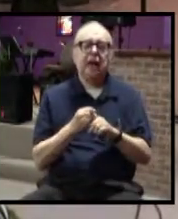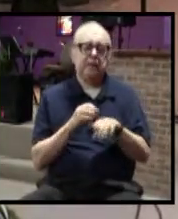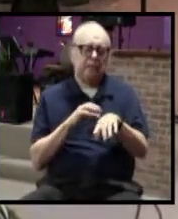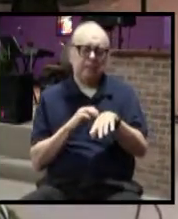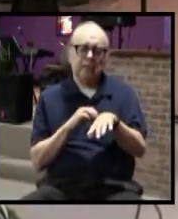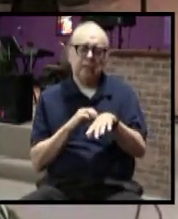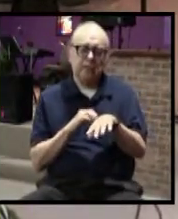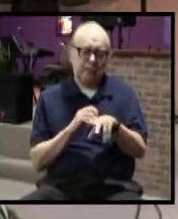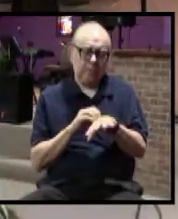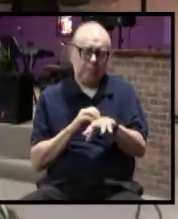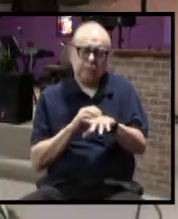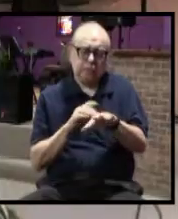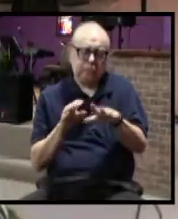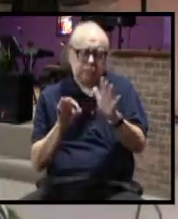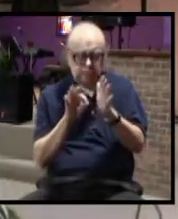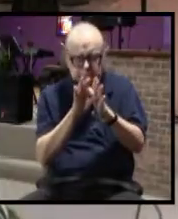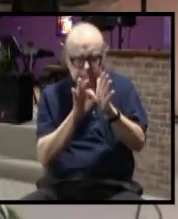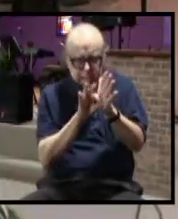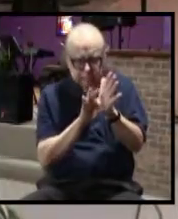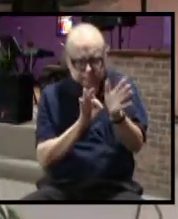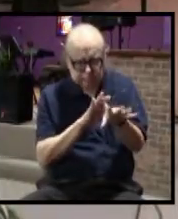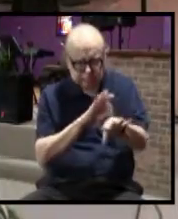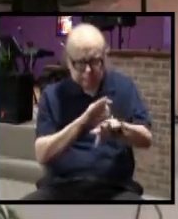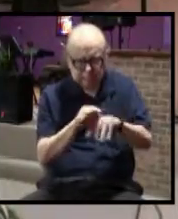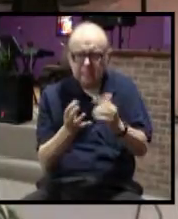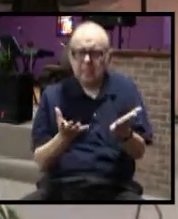It attacked the skin. It broke out.